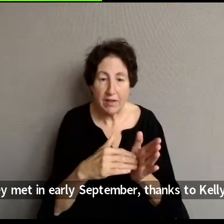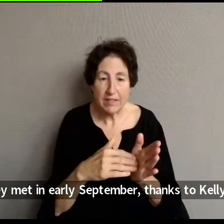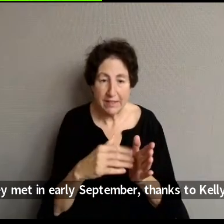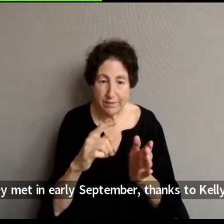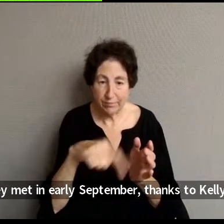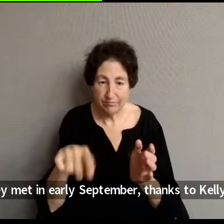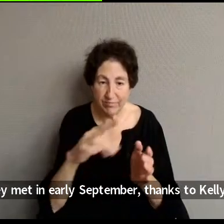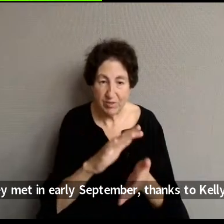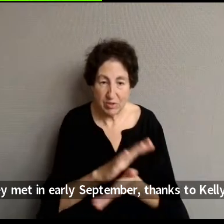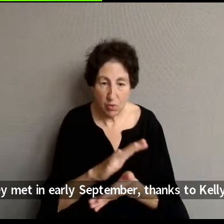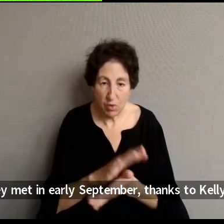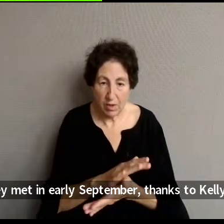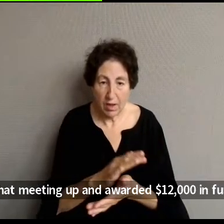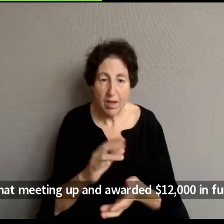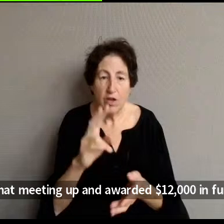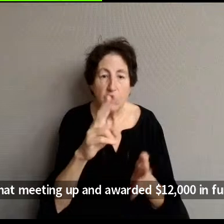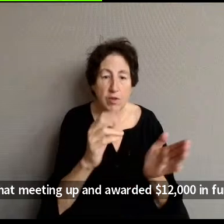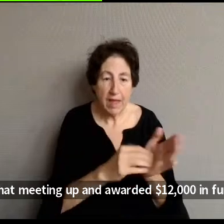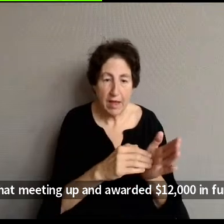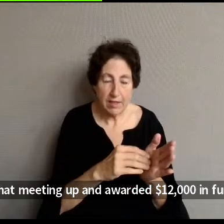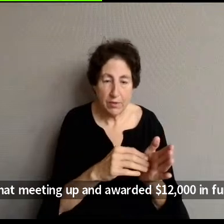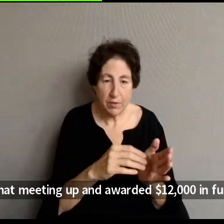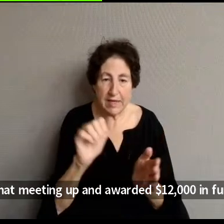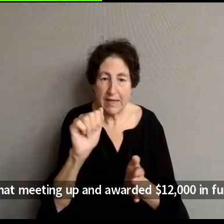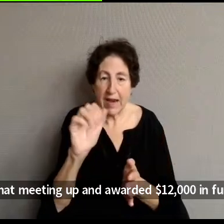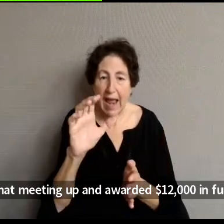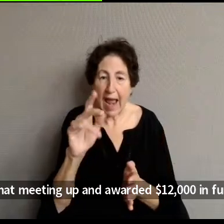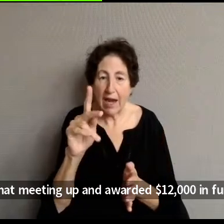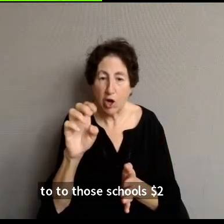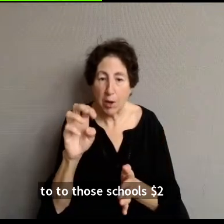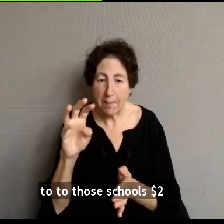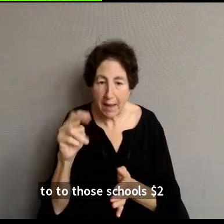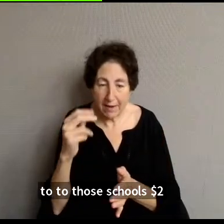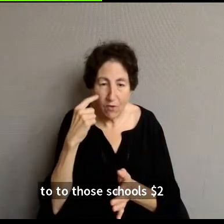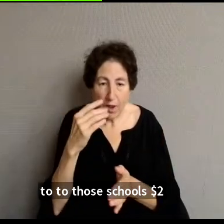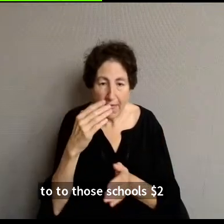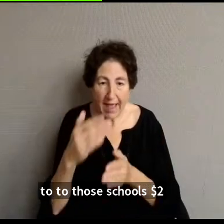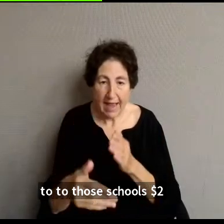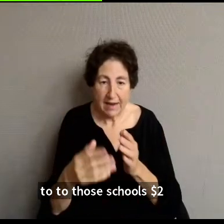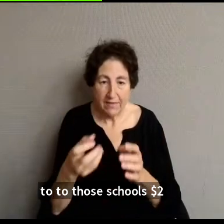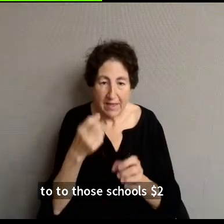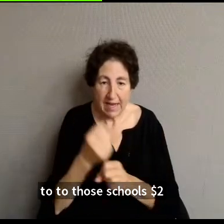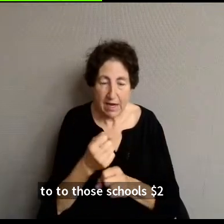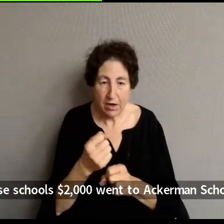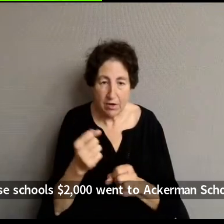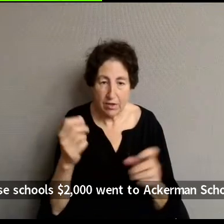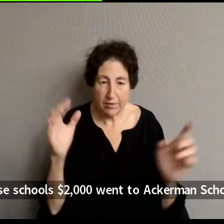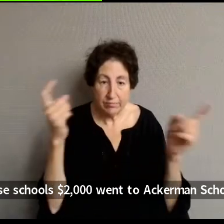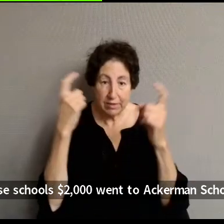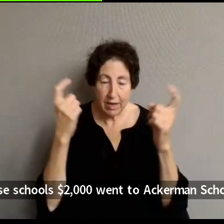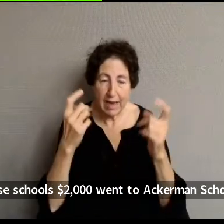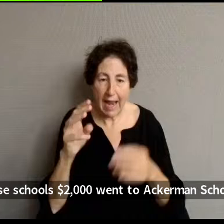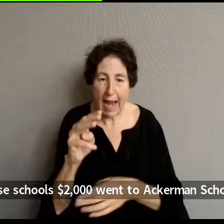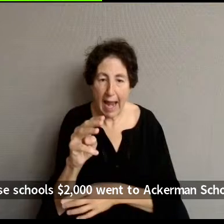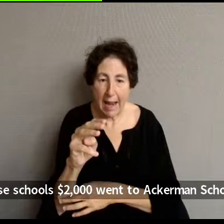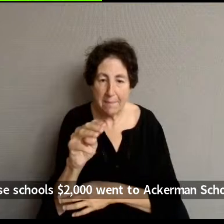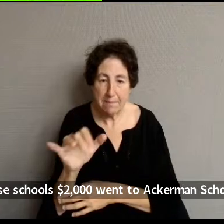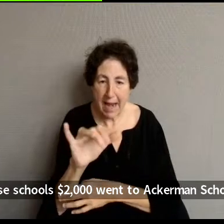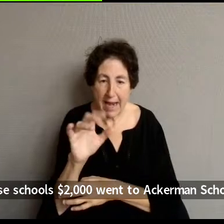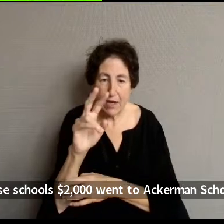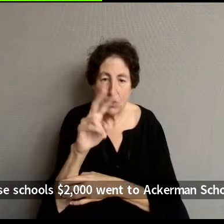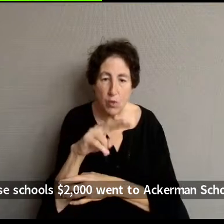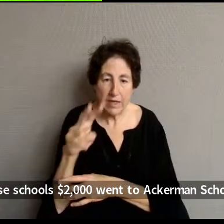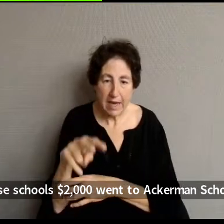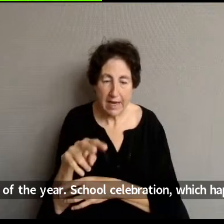schools. $2,000 went to Ackerman School for the end of the year school celebration, which happens on May 22nd,